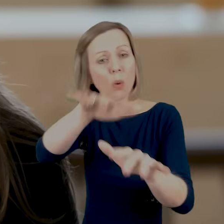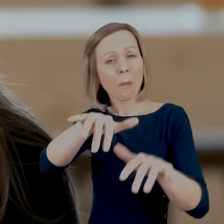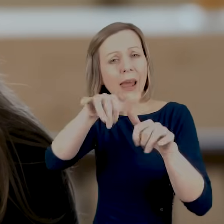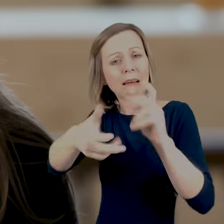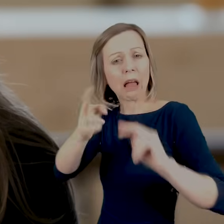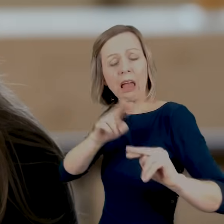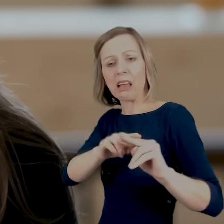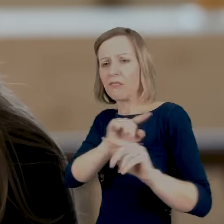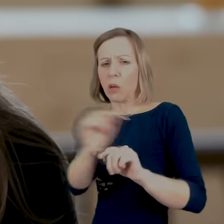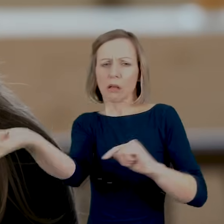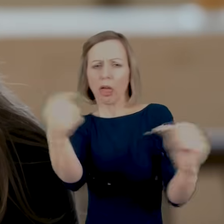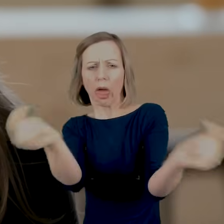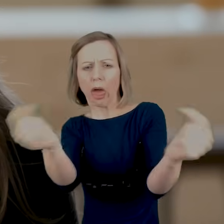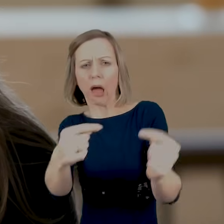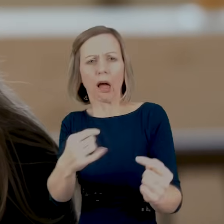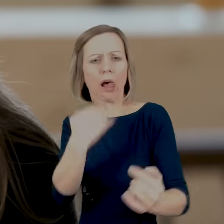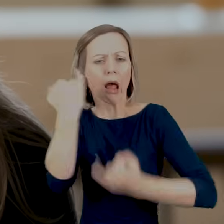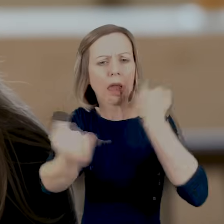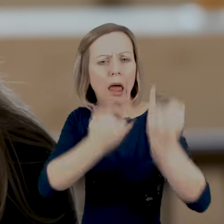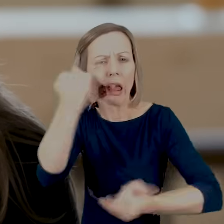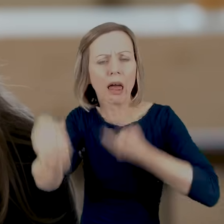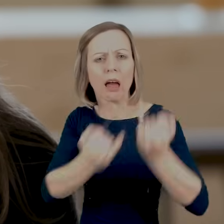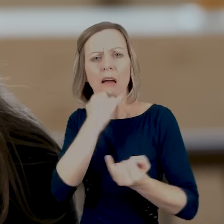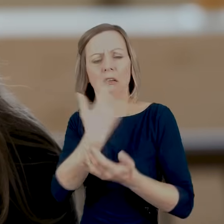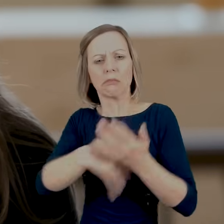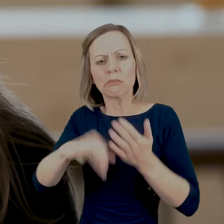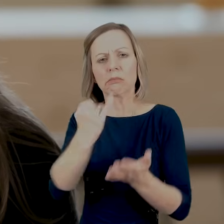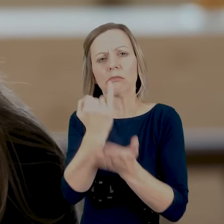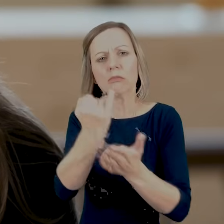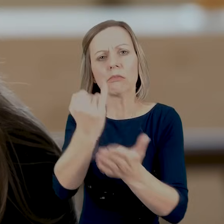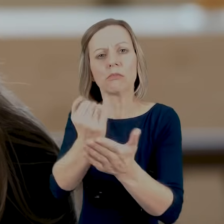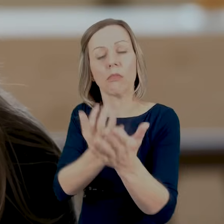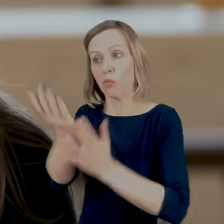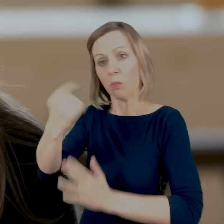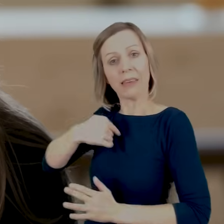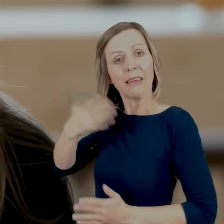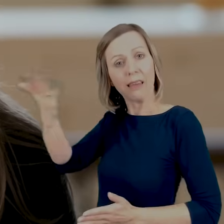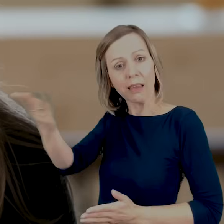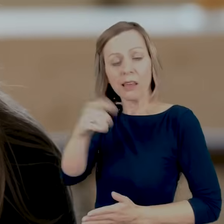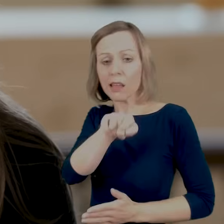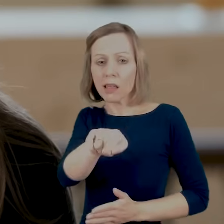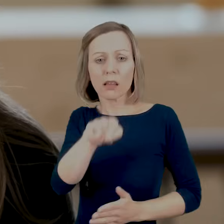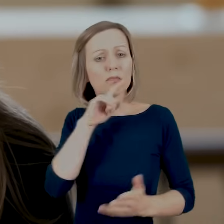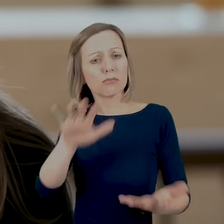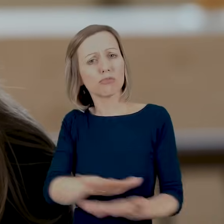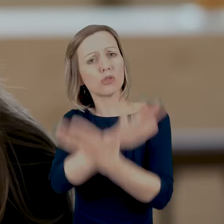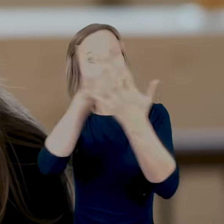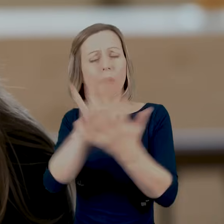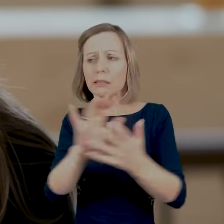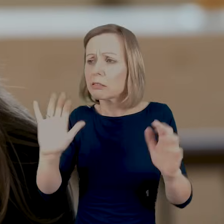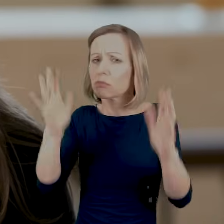you when people revile you and persecute you and utter all kinds of evil against you falsely on my